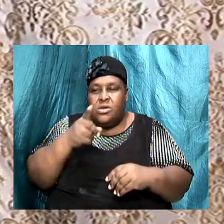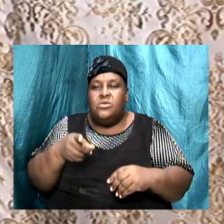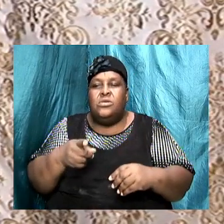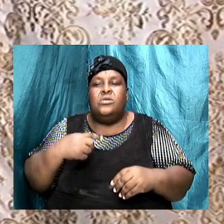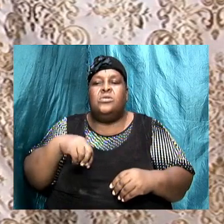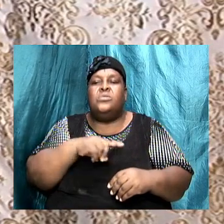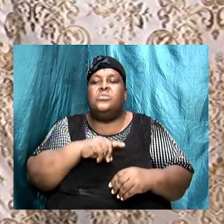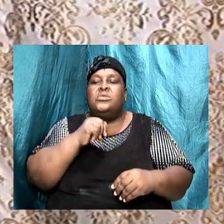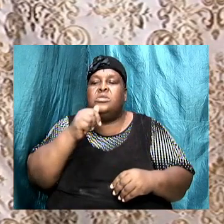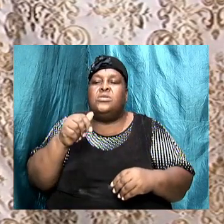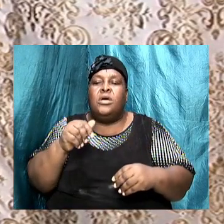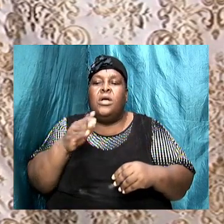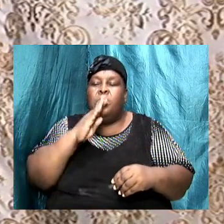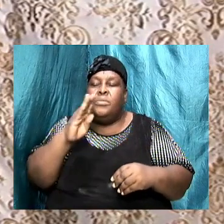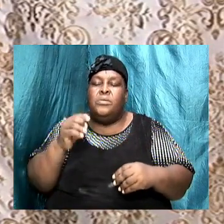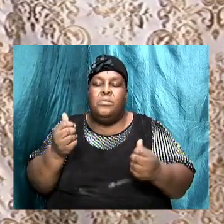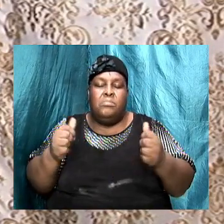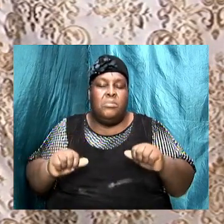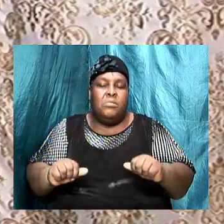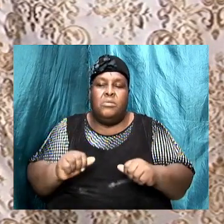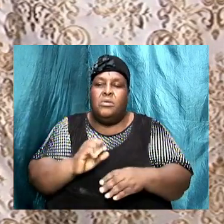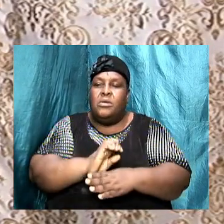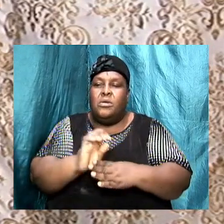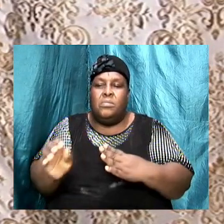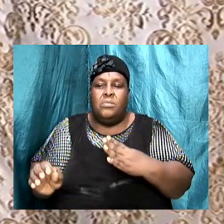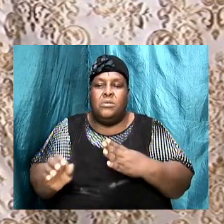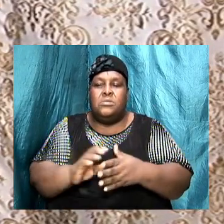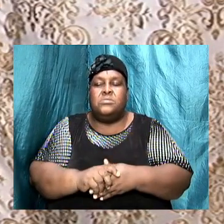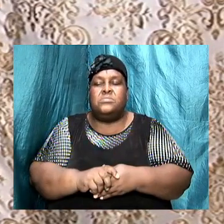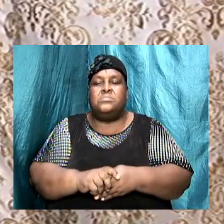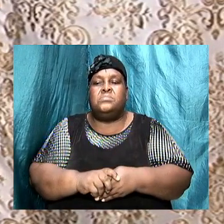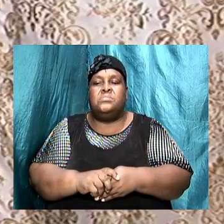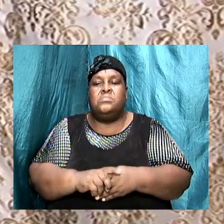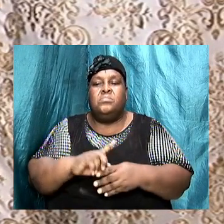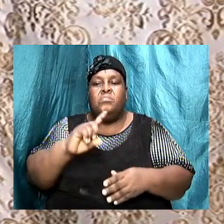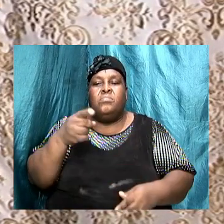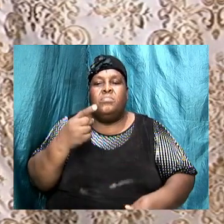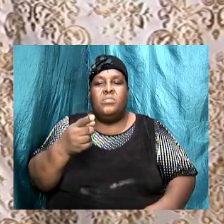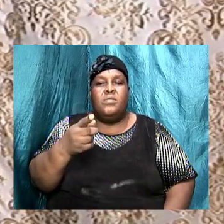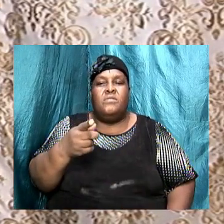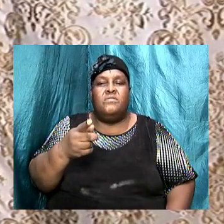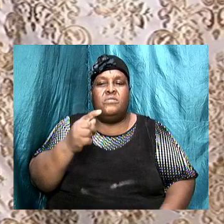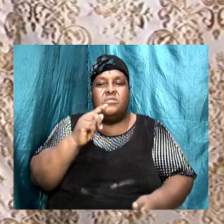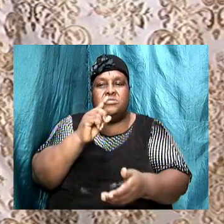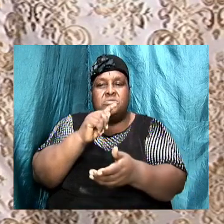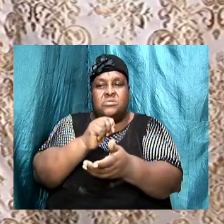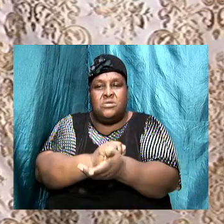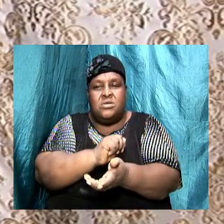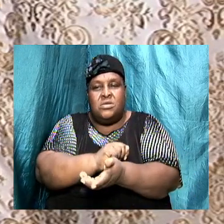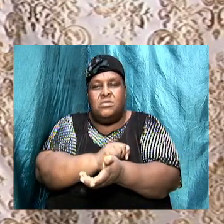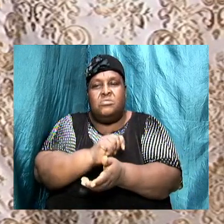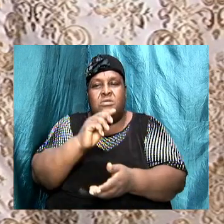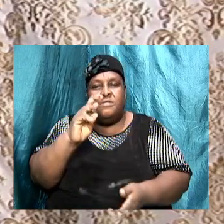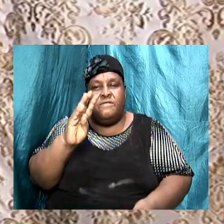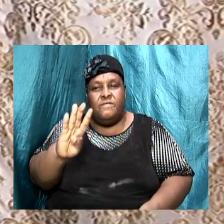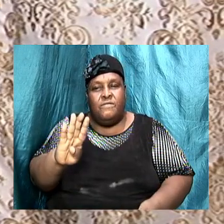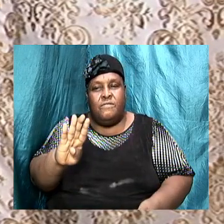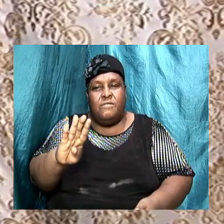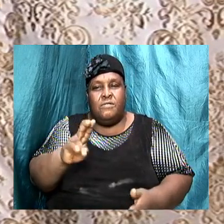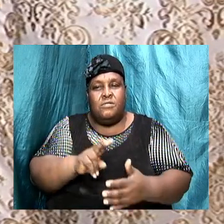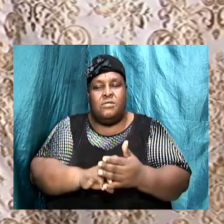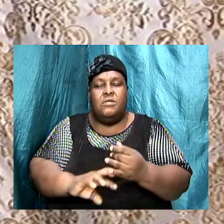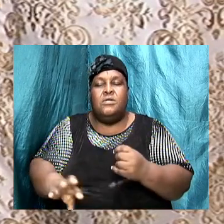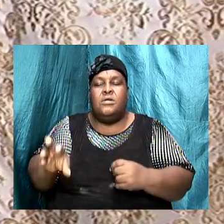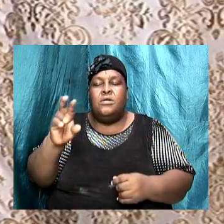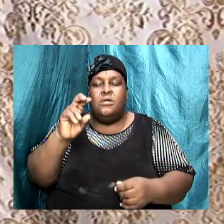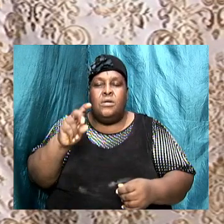to complete. So our theme scripture is taken from 1 Timothy chapter 4, verses 1, and we have been reading it